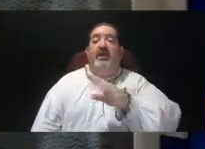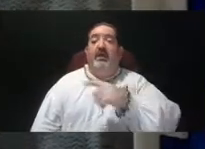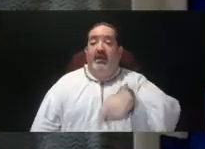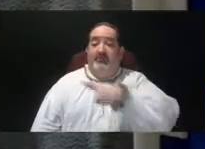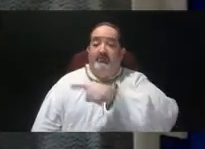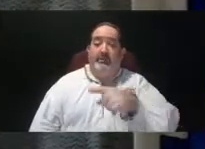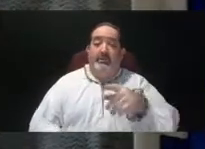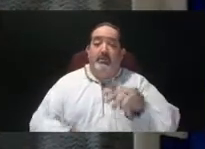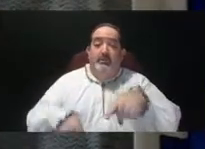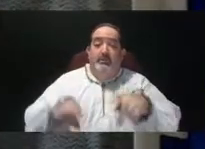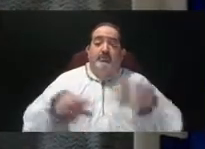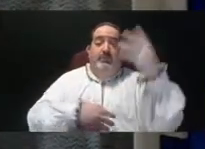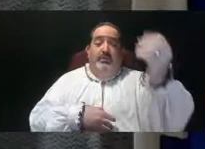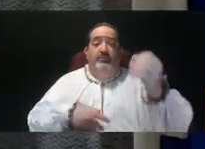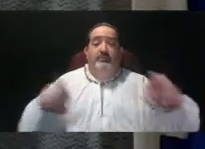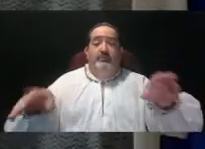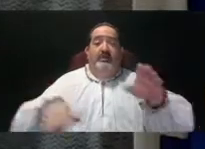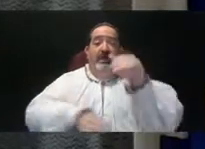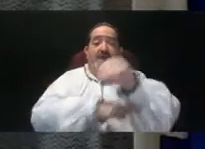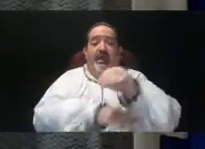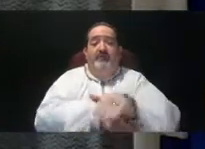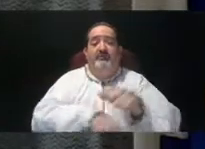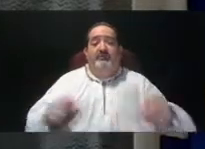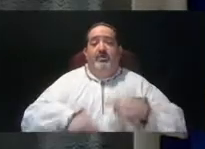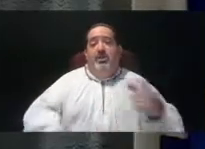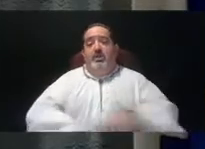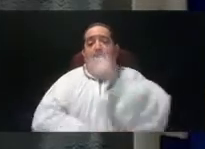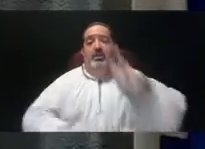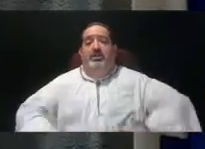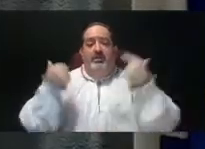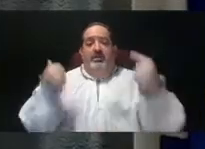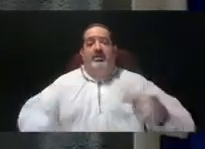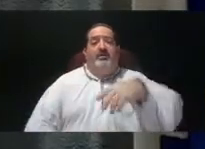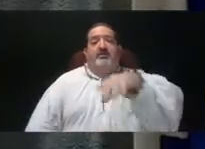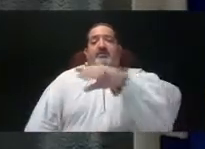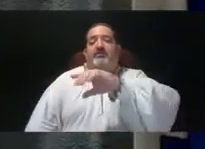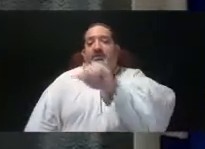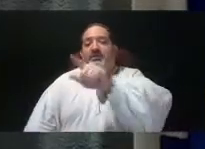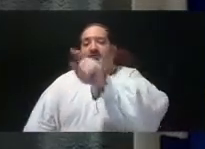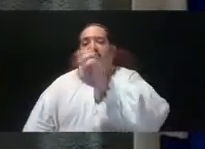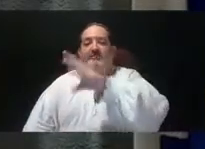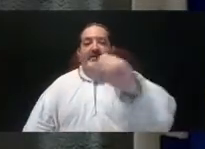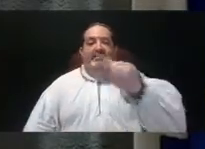afternoon's business. Long live their Majesties, Alexander and Tahira.